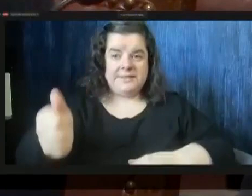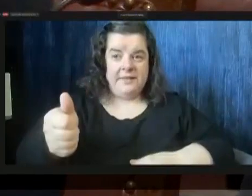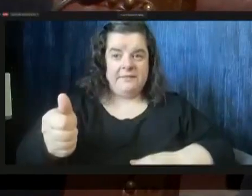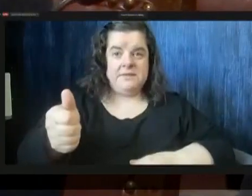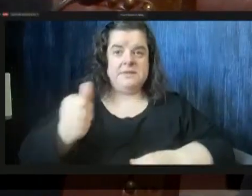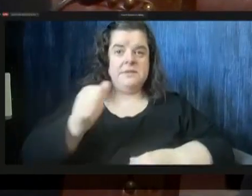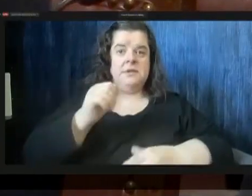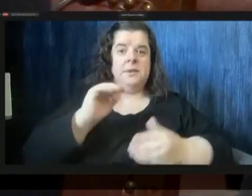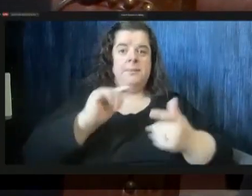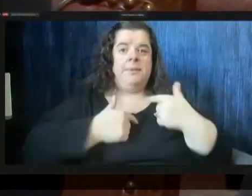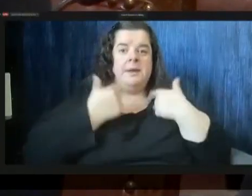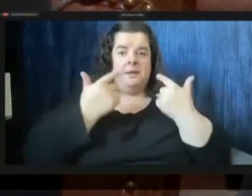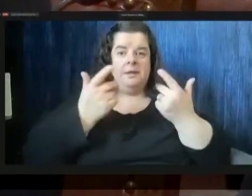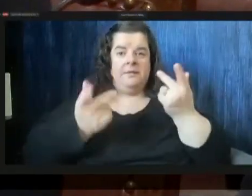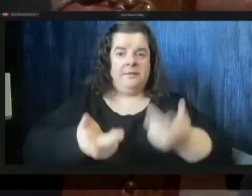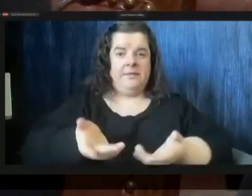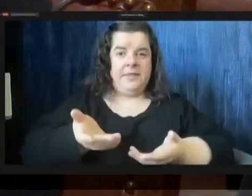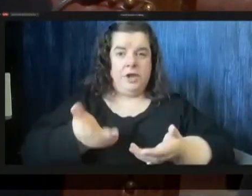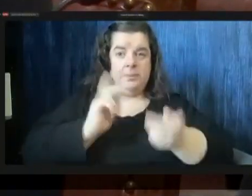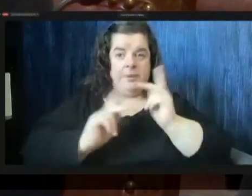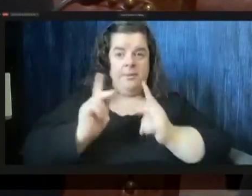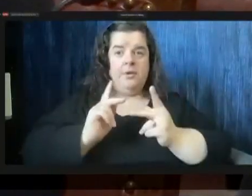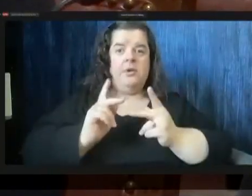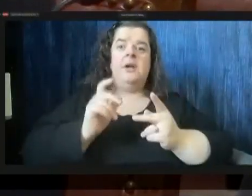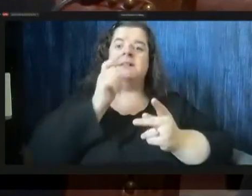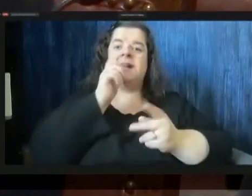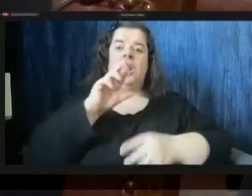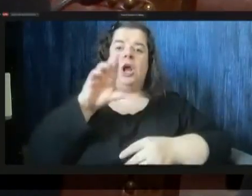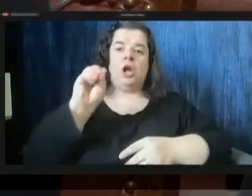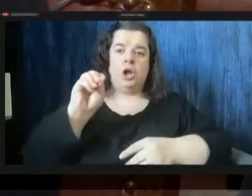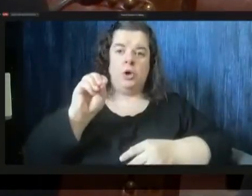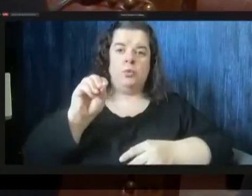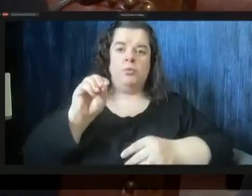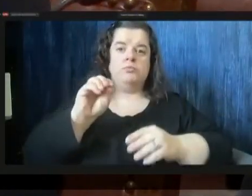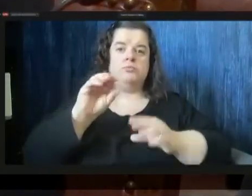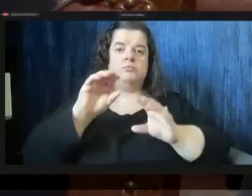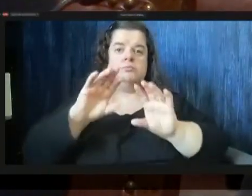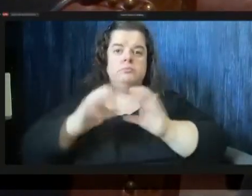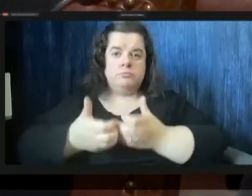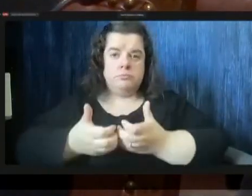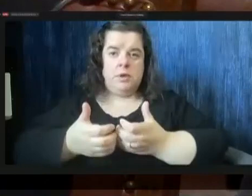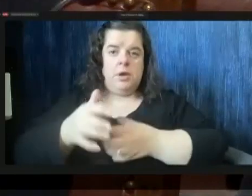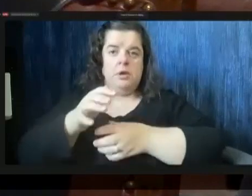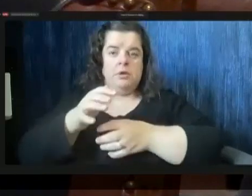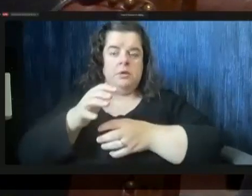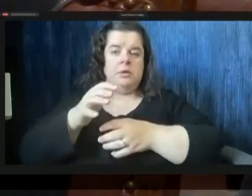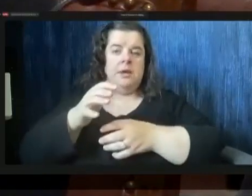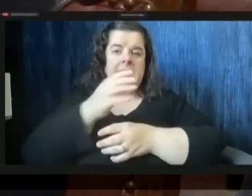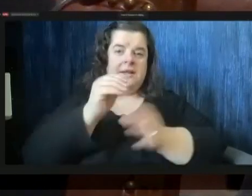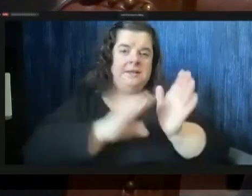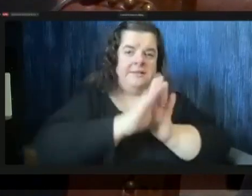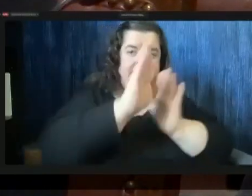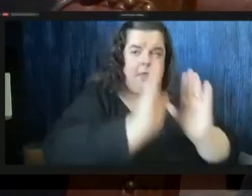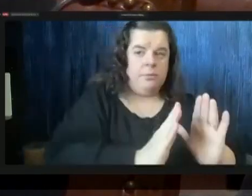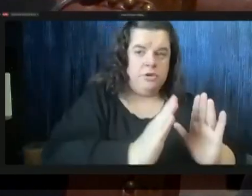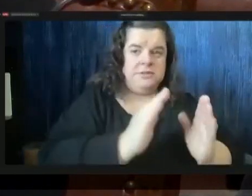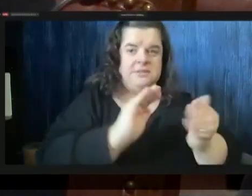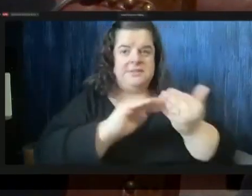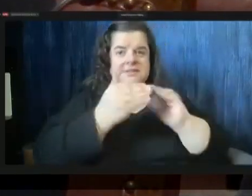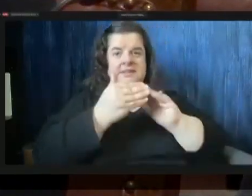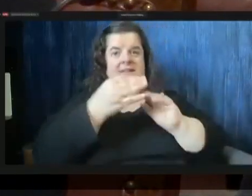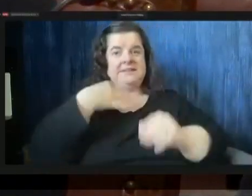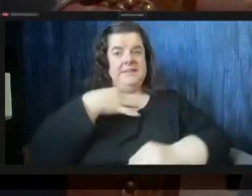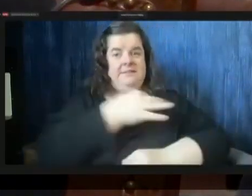residents, non-RCO neighborhood-based organizations, as well as developers and as well as city staffers. And